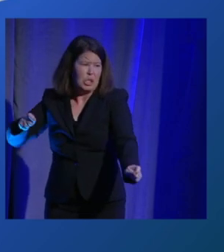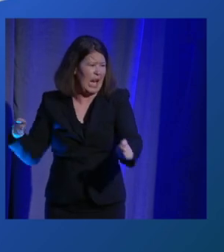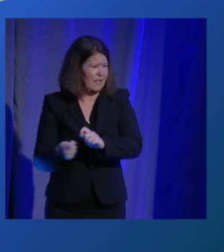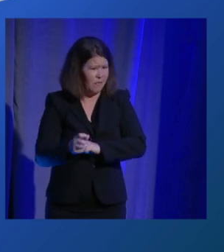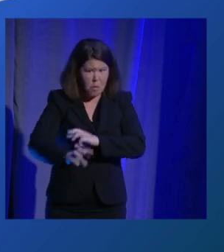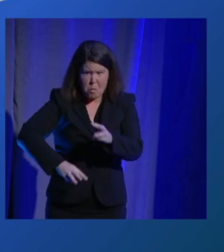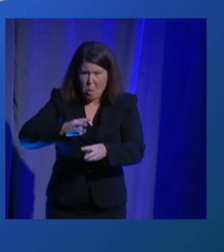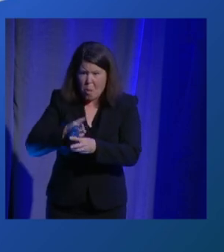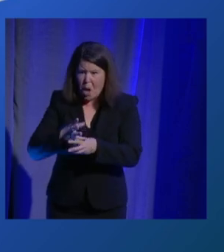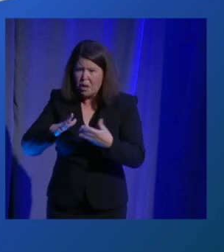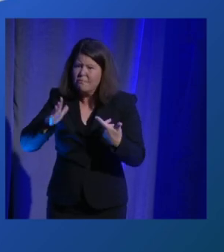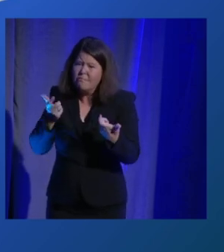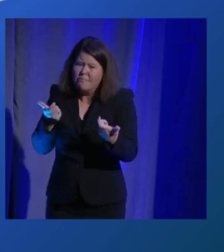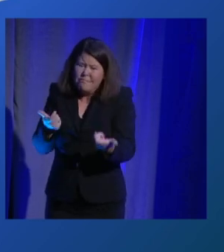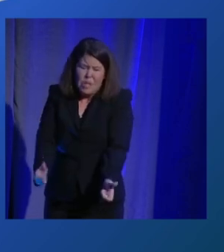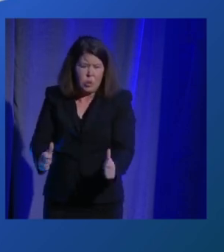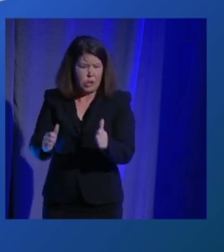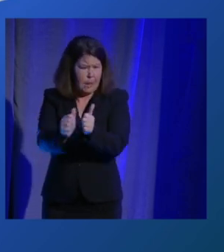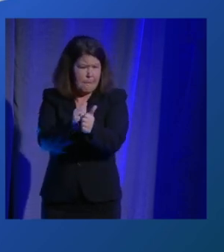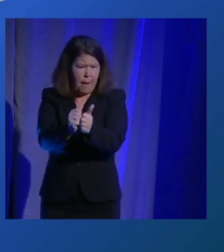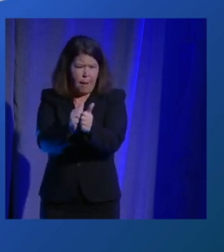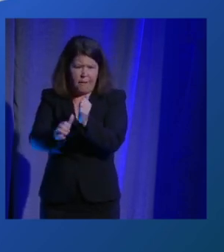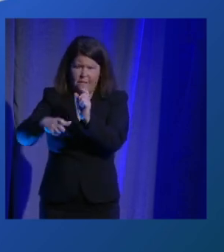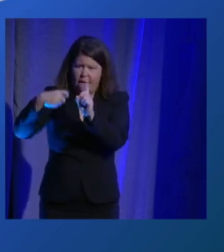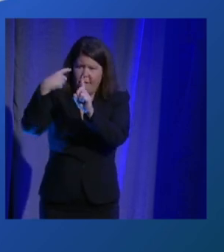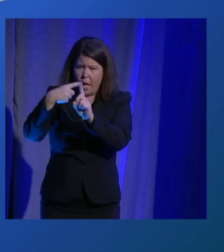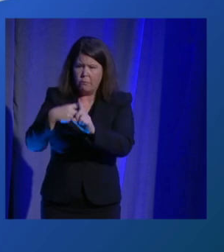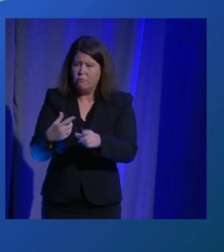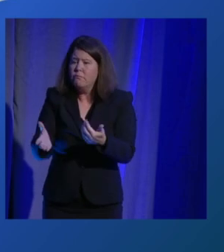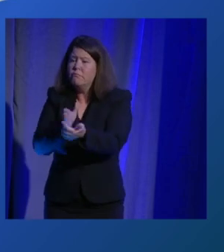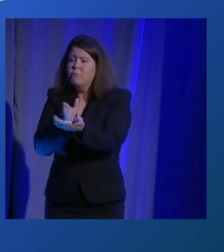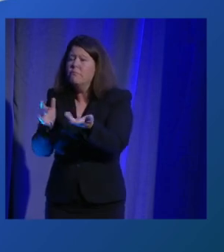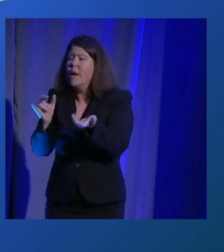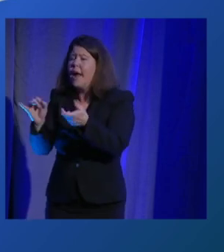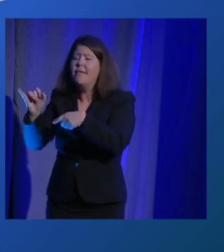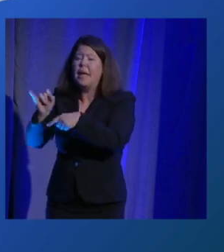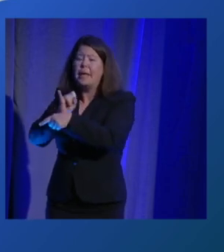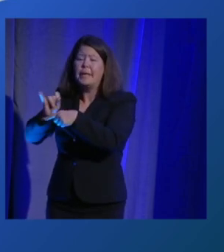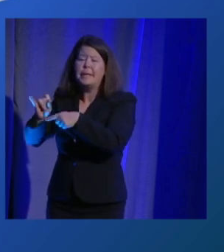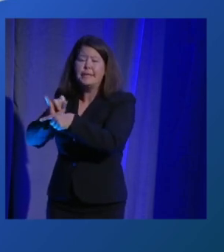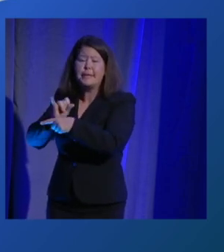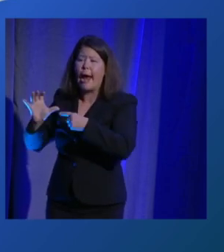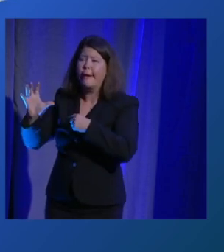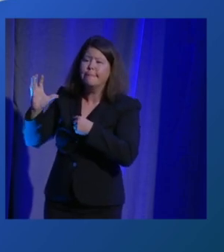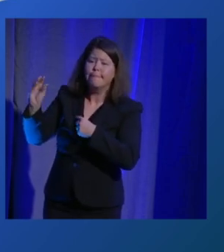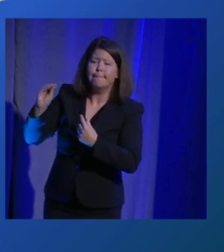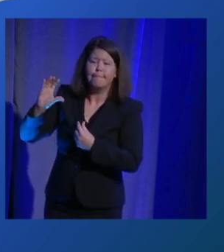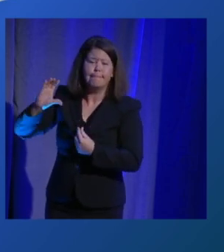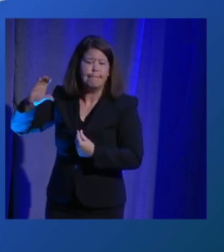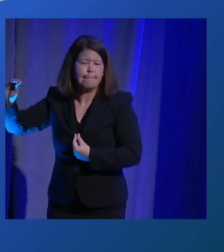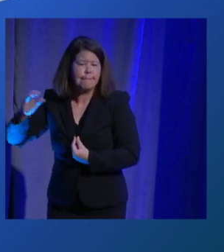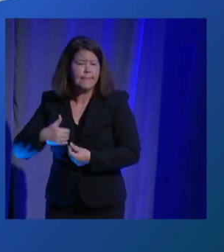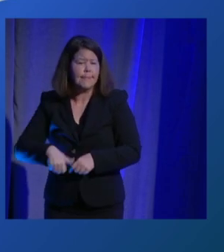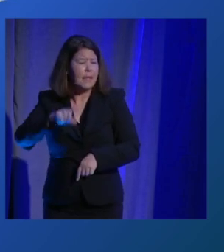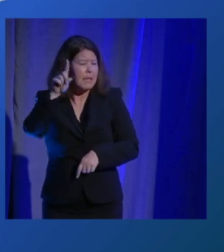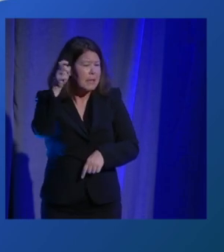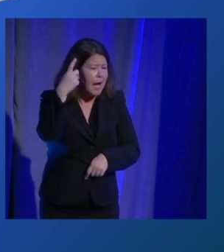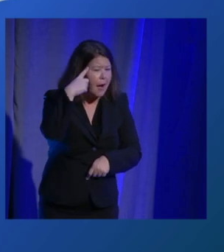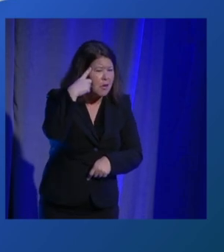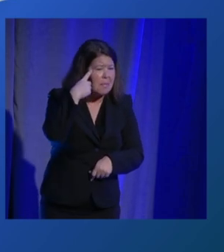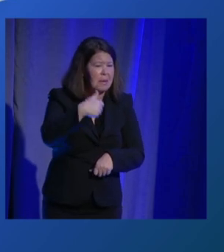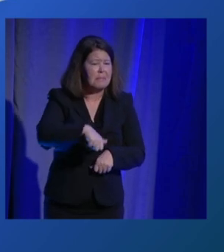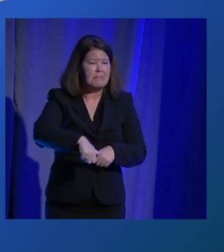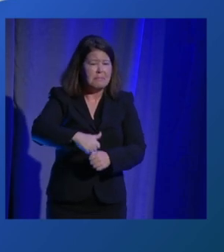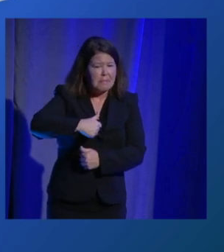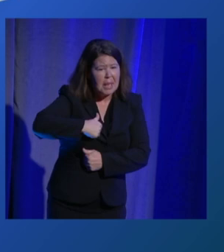in industry or whether it is in military applications in government or any other decision process